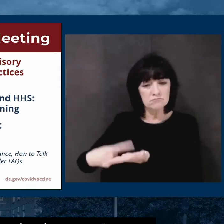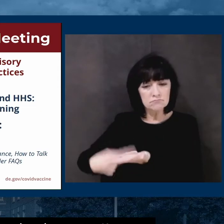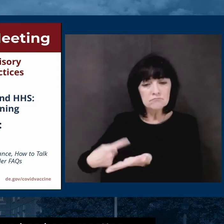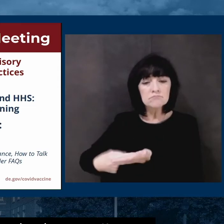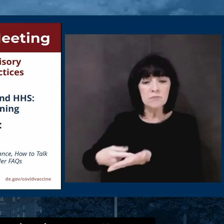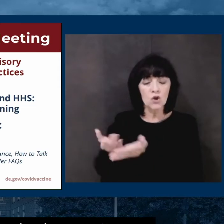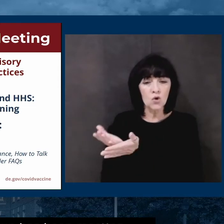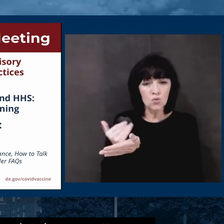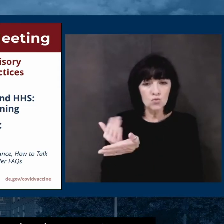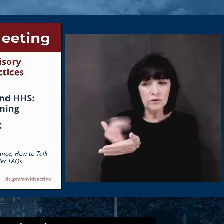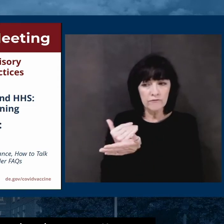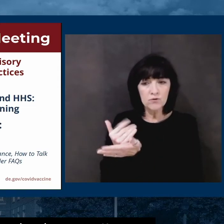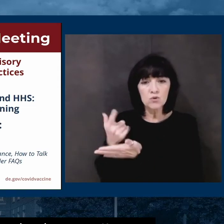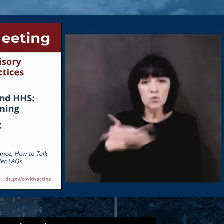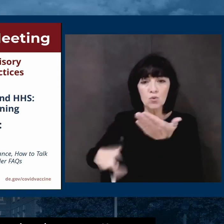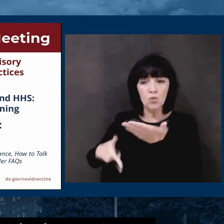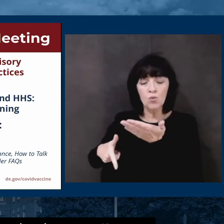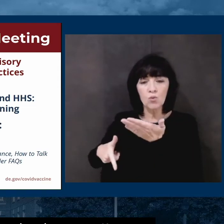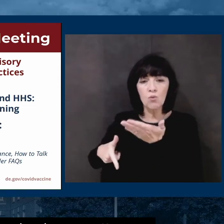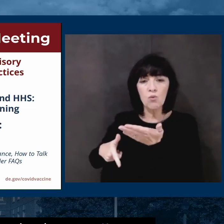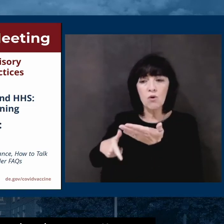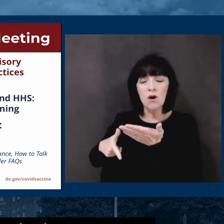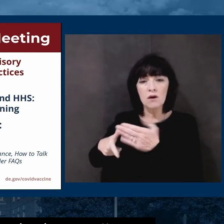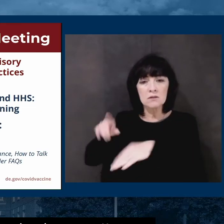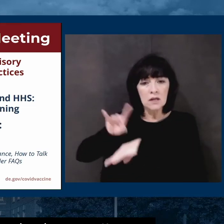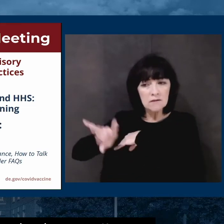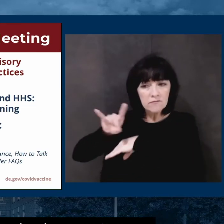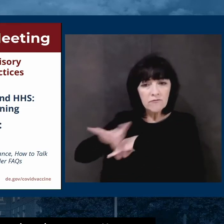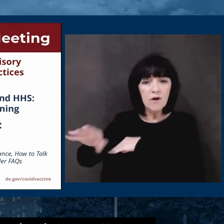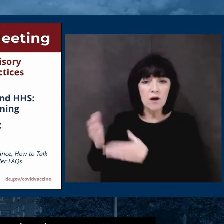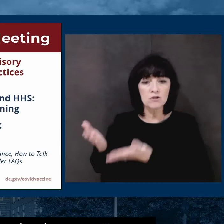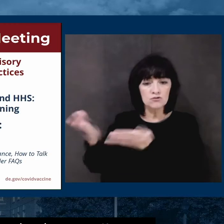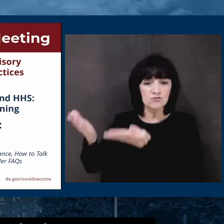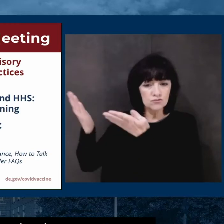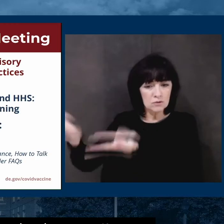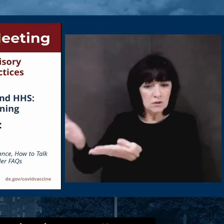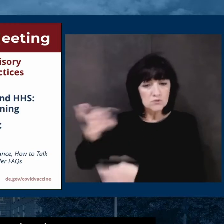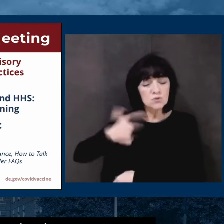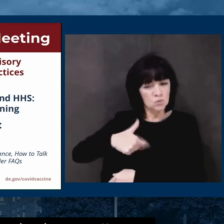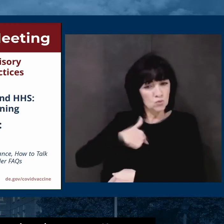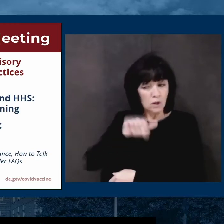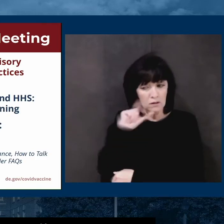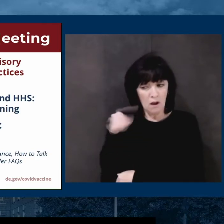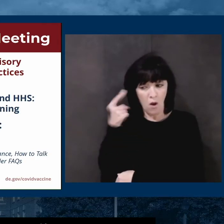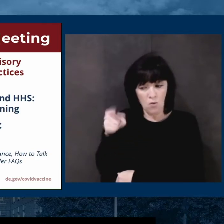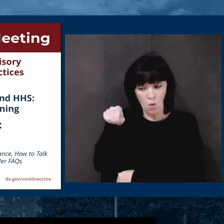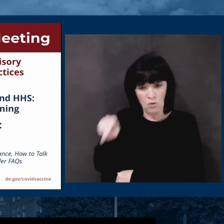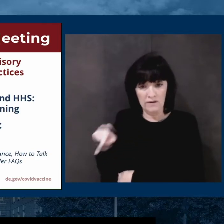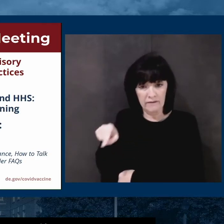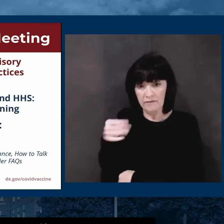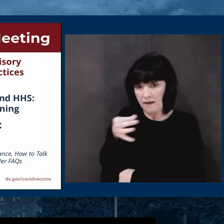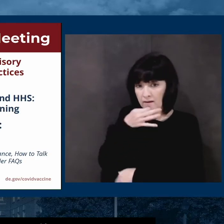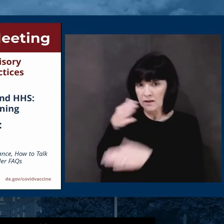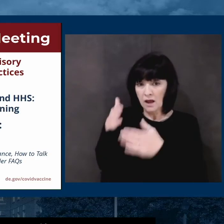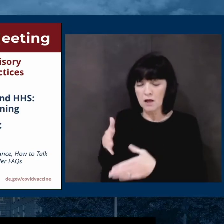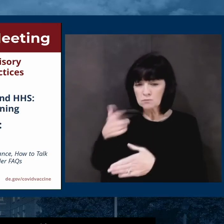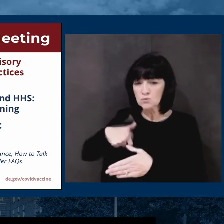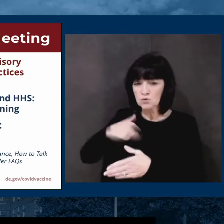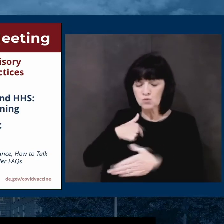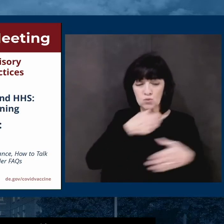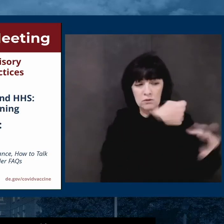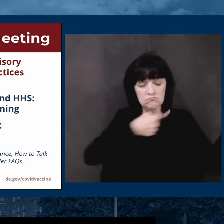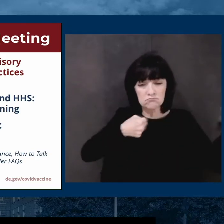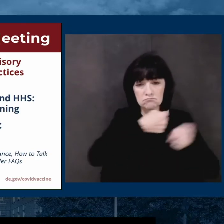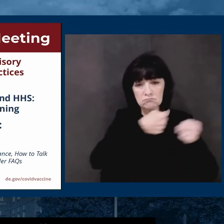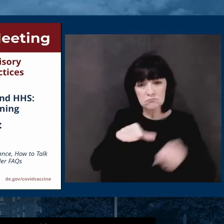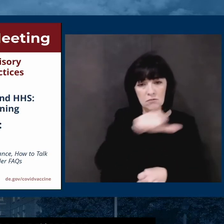CDC's Advisory Committee on Immunization Practices is recommending, we're also looking at other experts that are out there to provide their recommendations. Some examples